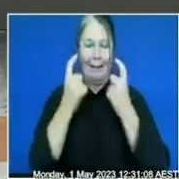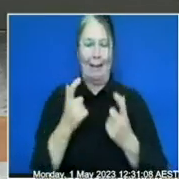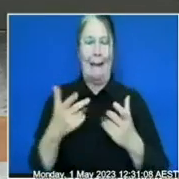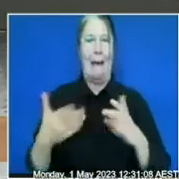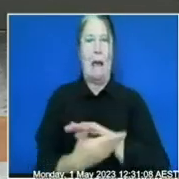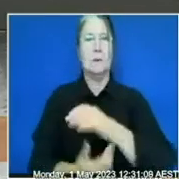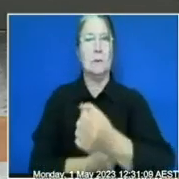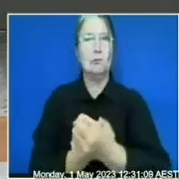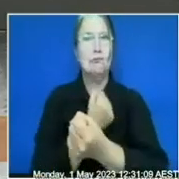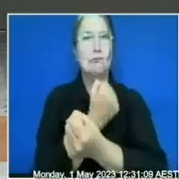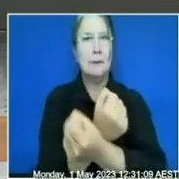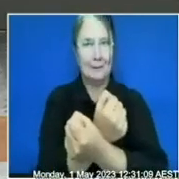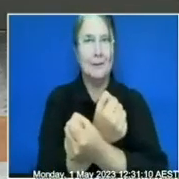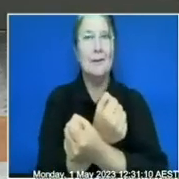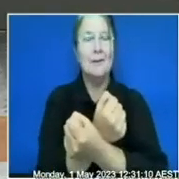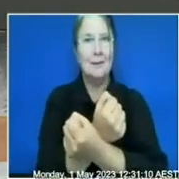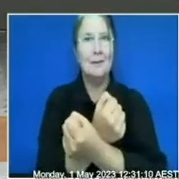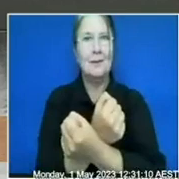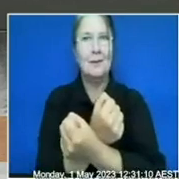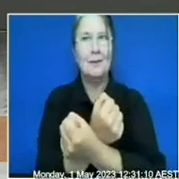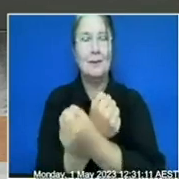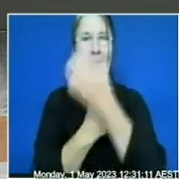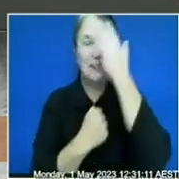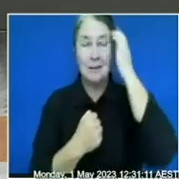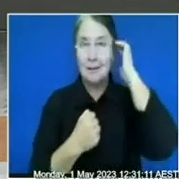response to that recommendation?